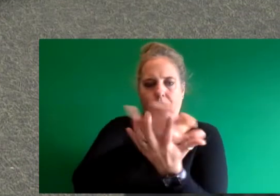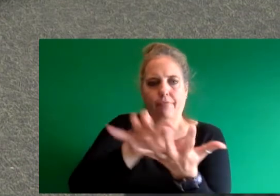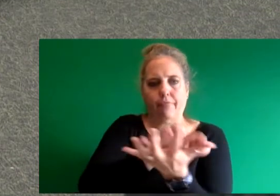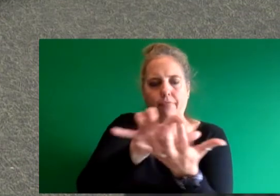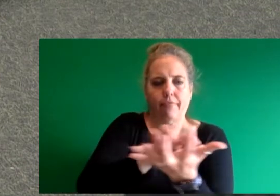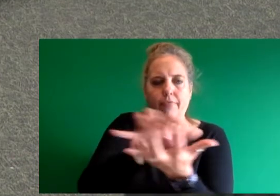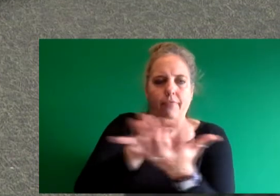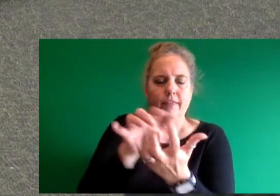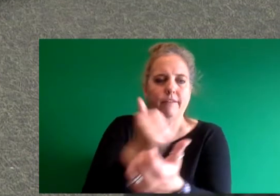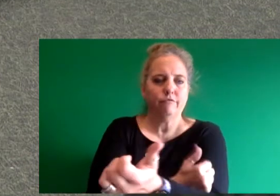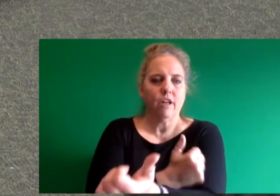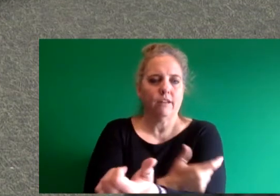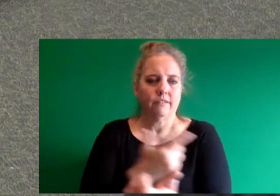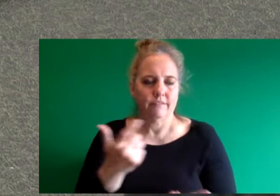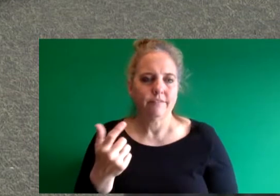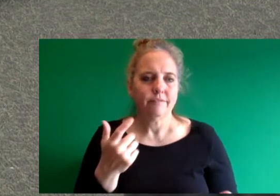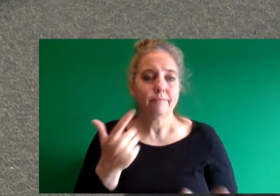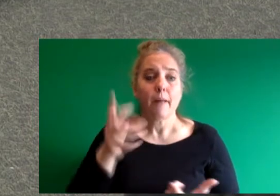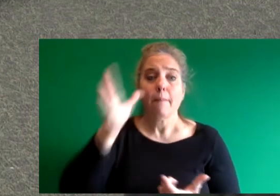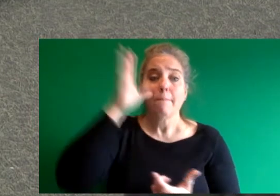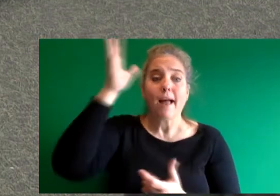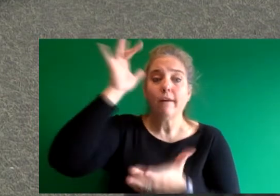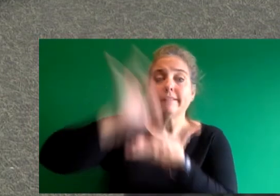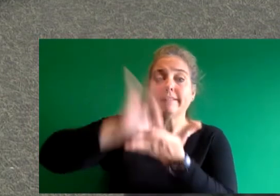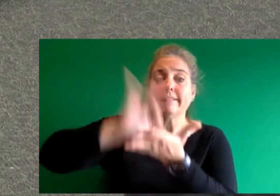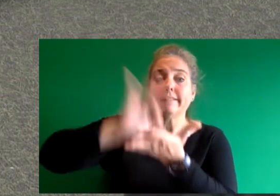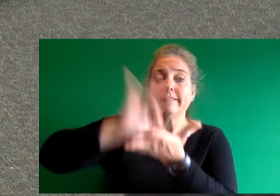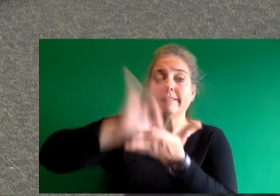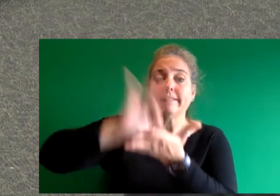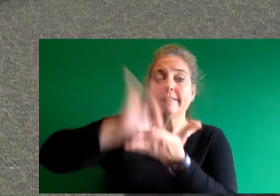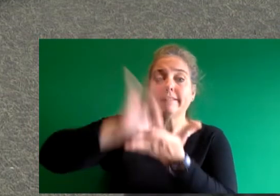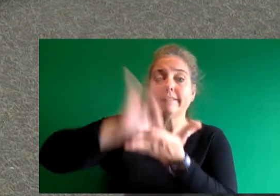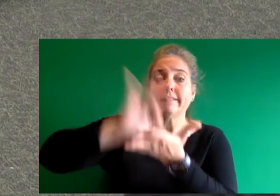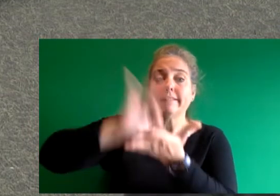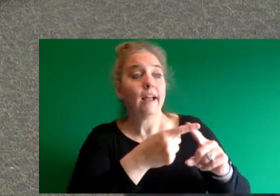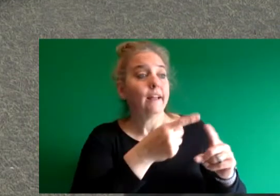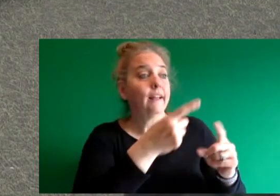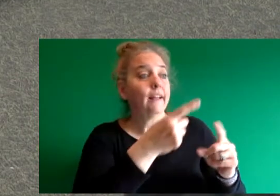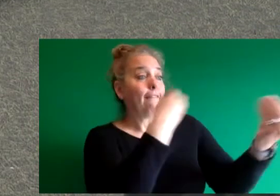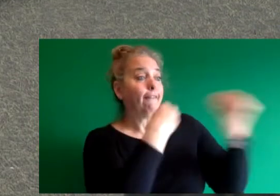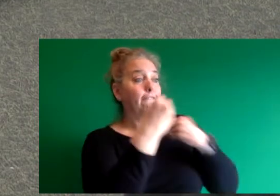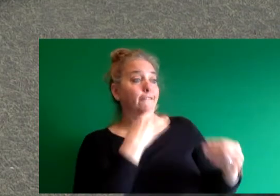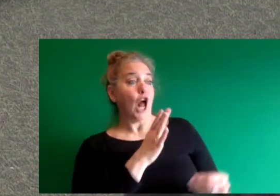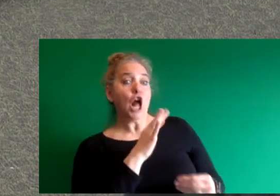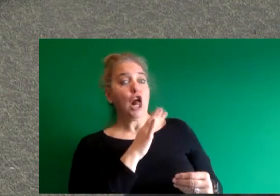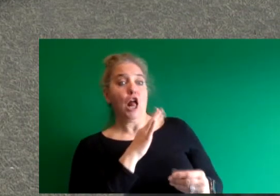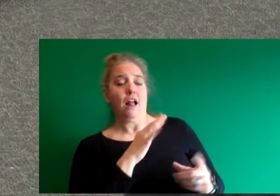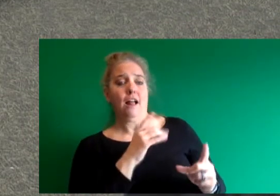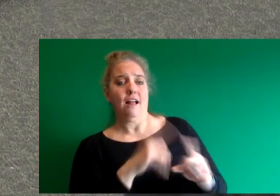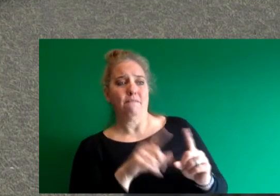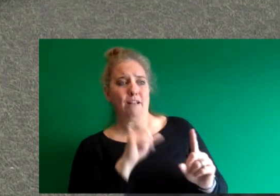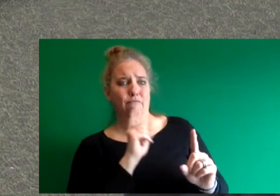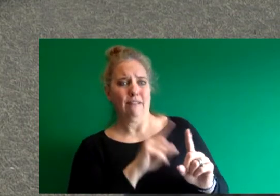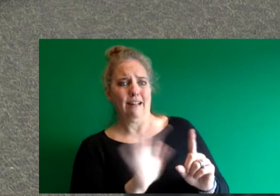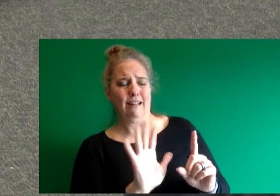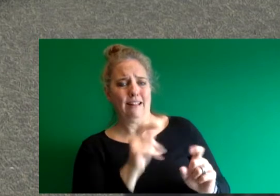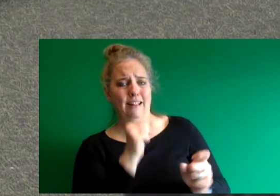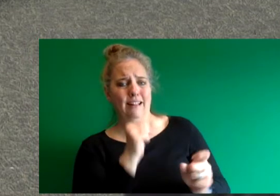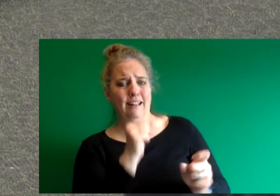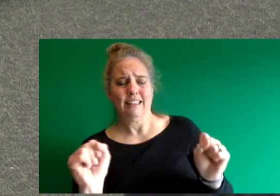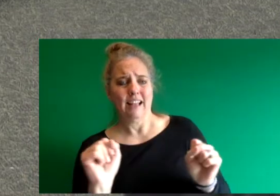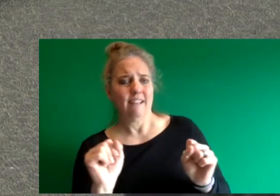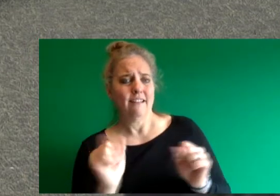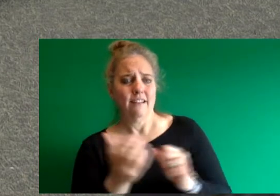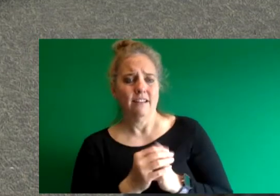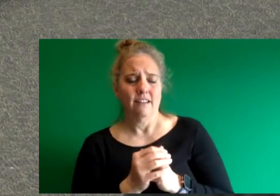it's safe. And we all recognize that illicit drugs aren't safe, but when I talk about safe, I mean safe from fentanyl. And when fentanyl ends